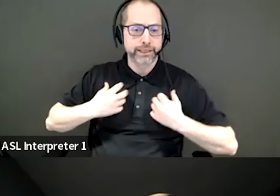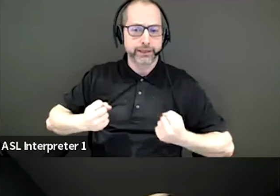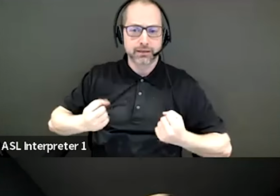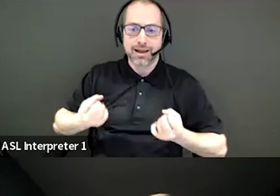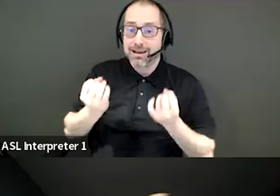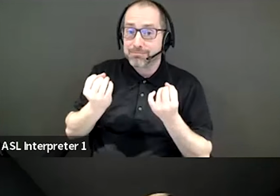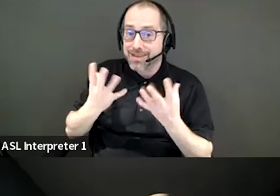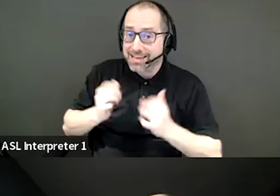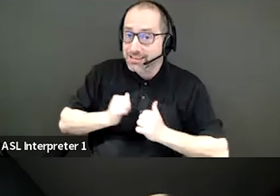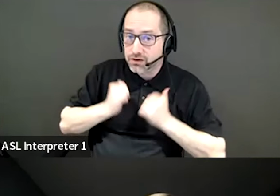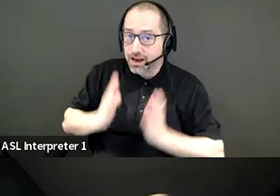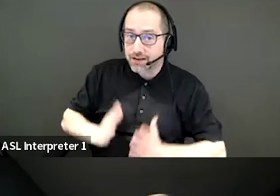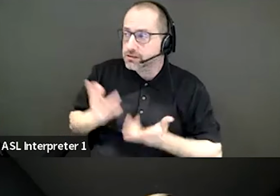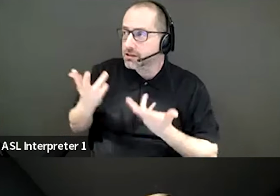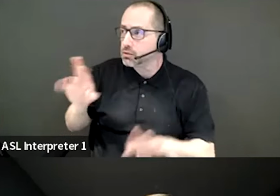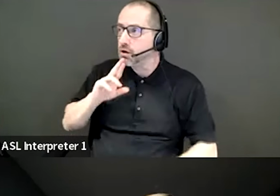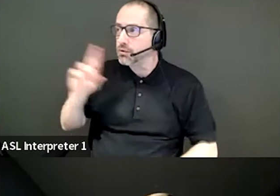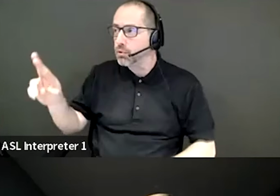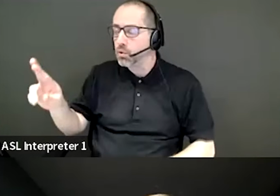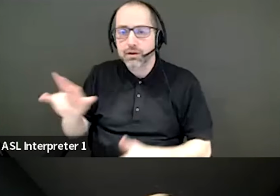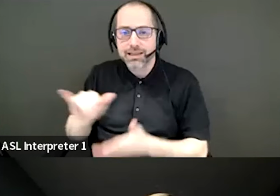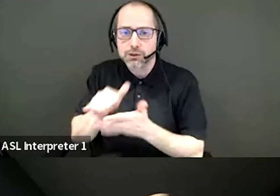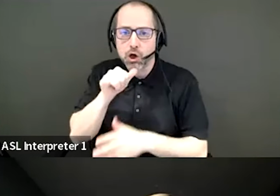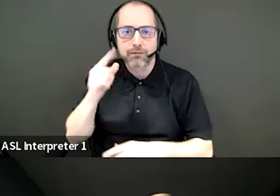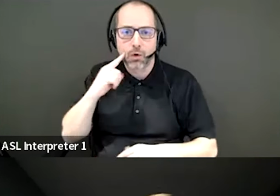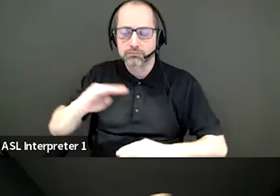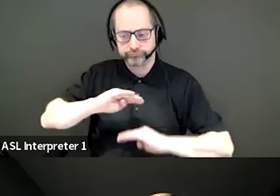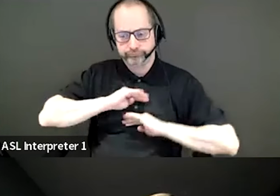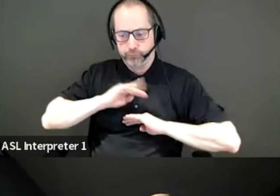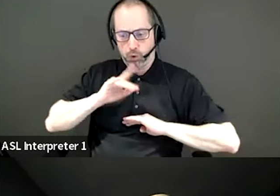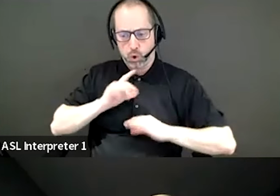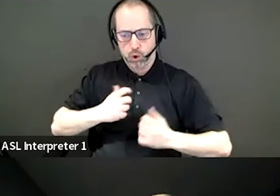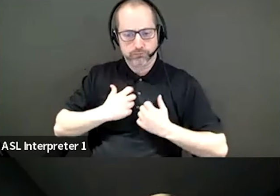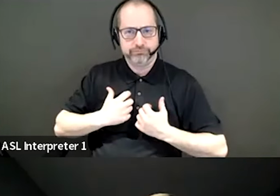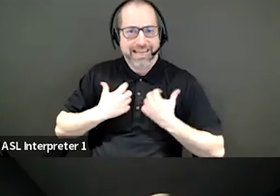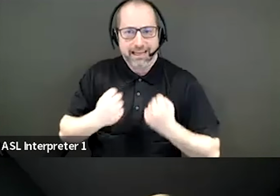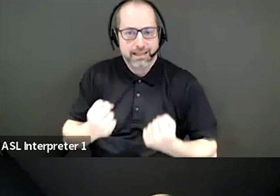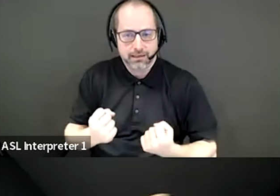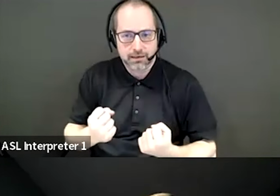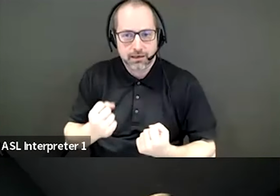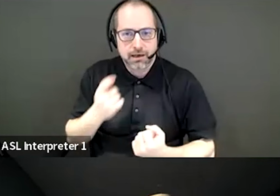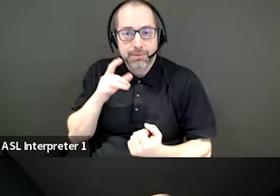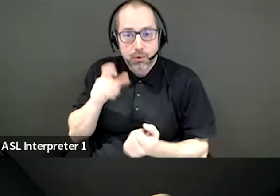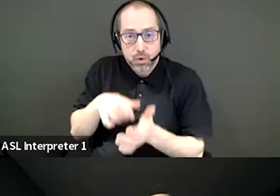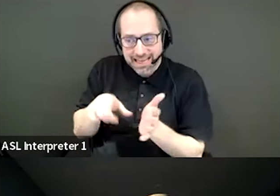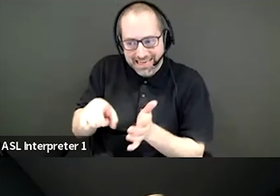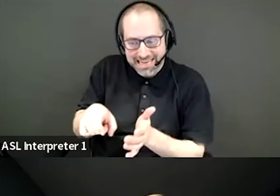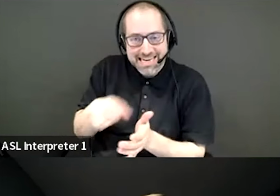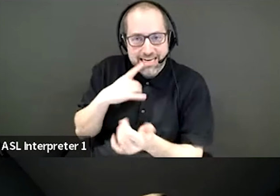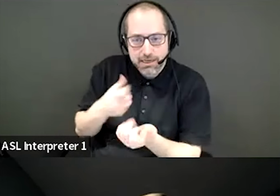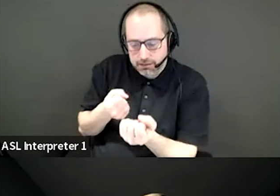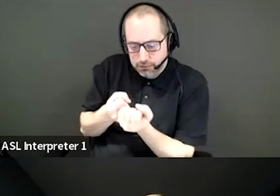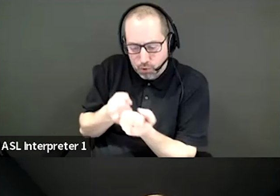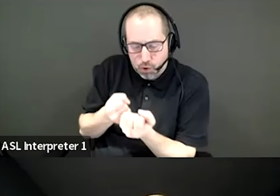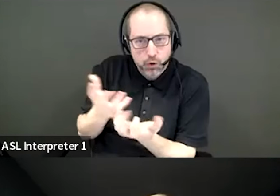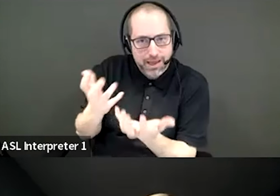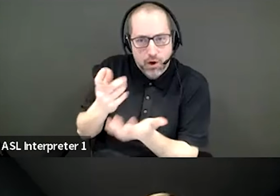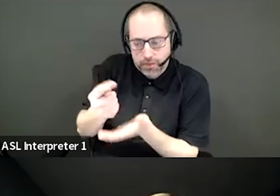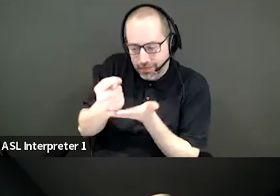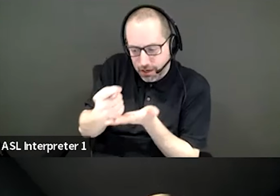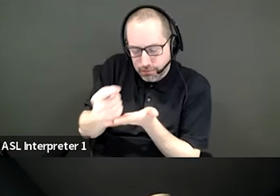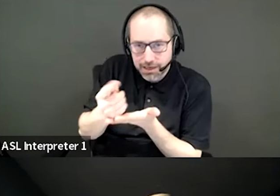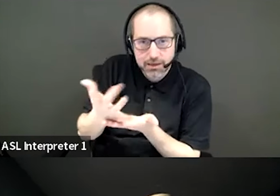because that's not what their healing looks like or what justice looks like for them. What they do want to get is support for themselves. What they do want to get is therapy. And so it's